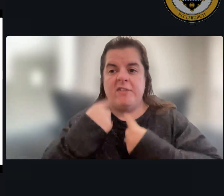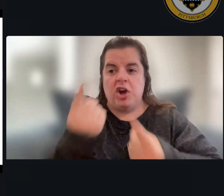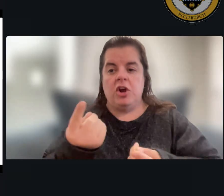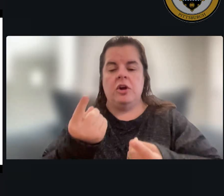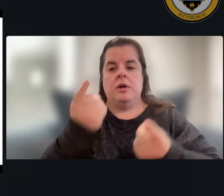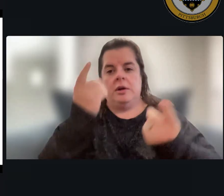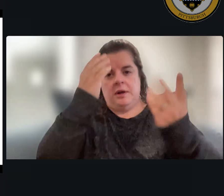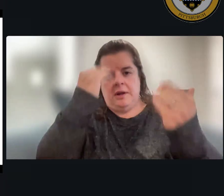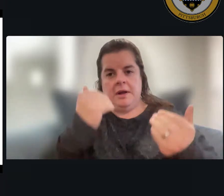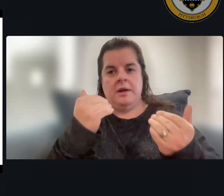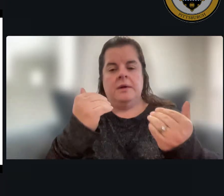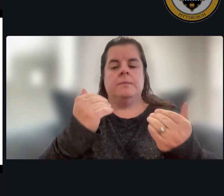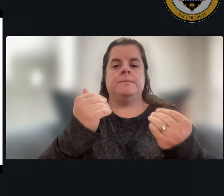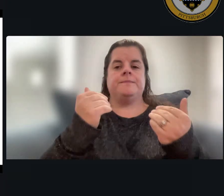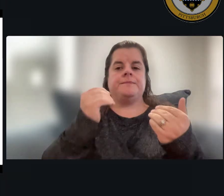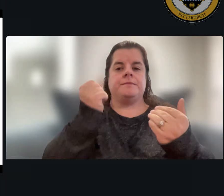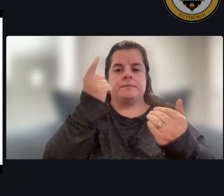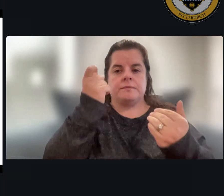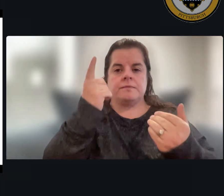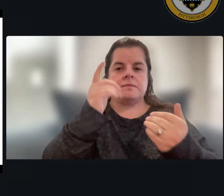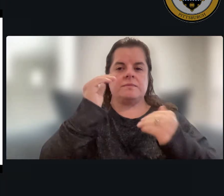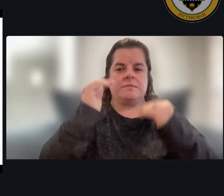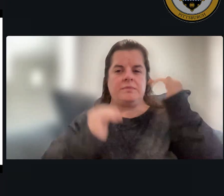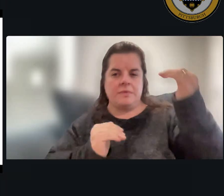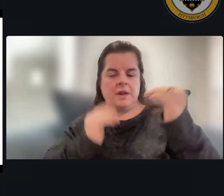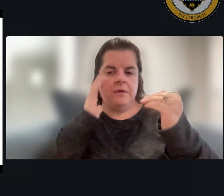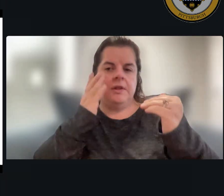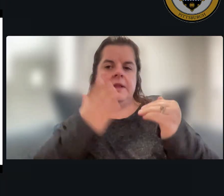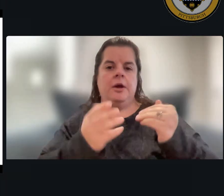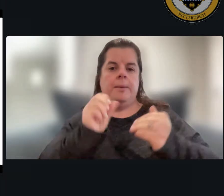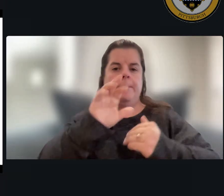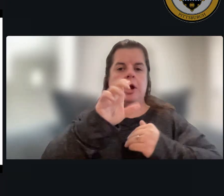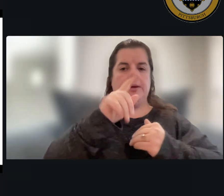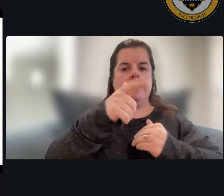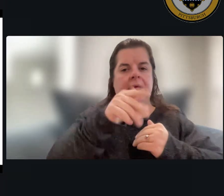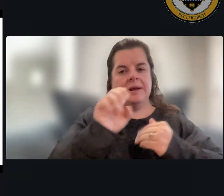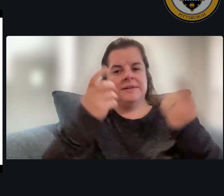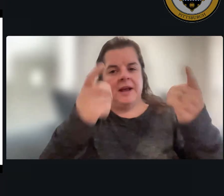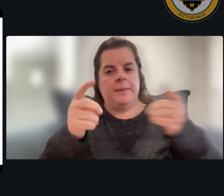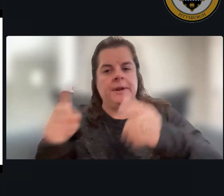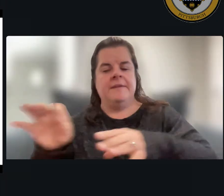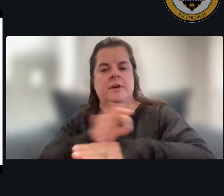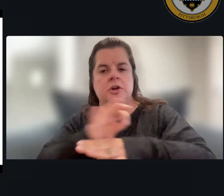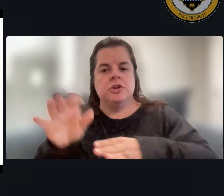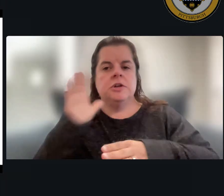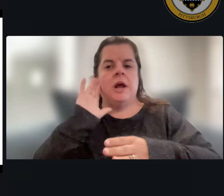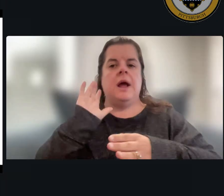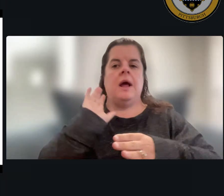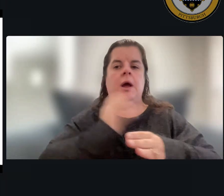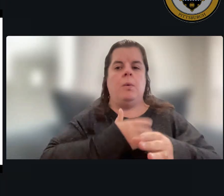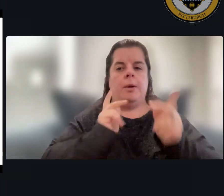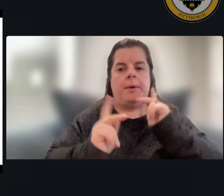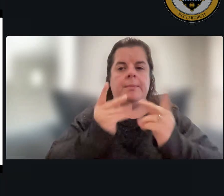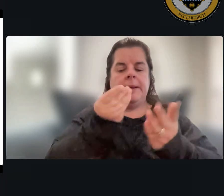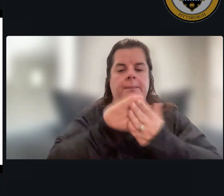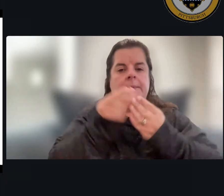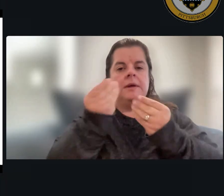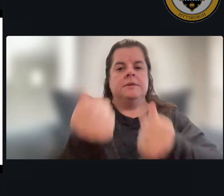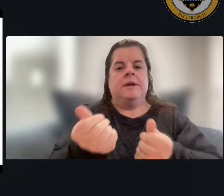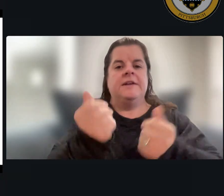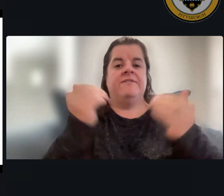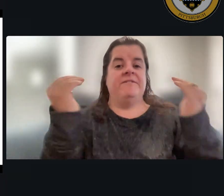disparities exist, how our marketplace is functioning, and what changes are necessary to ensure that our public spending is fair, competitive, and